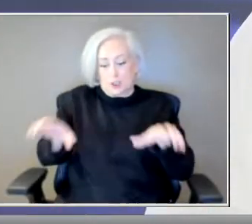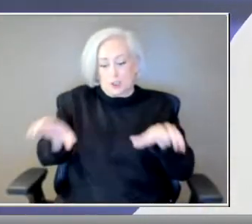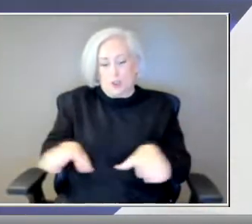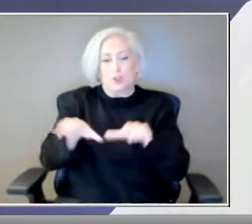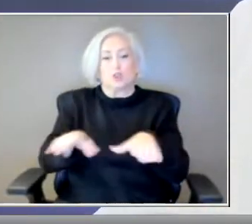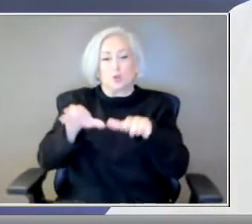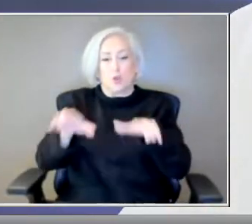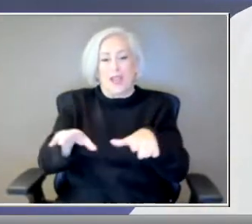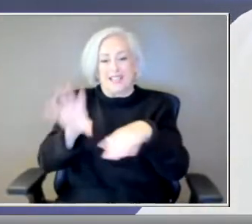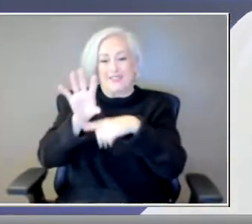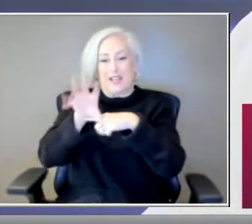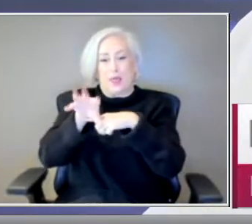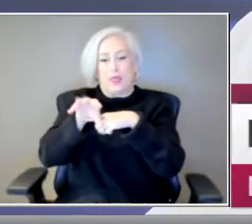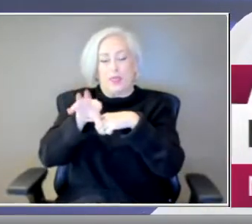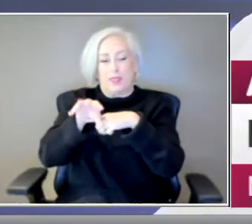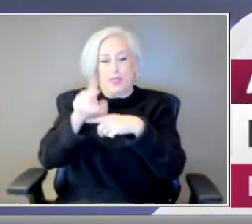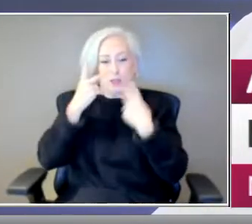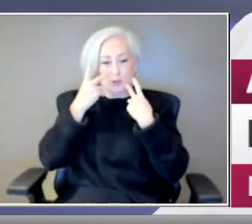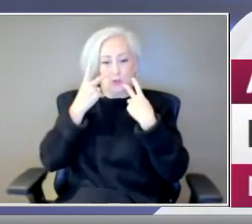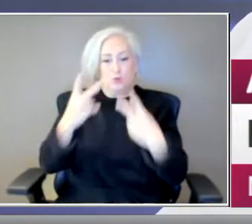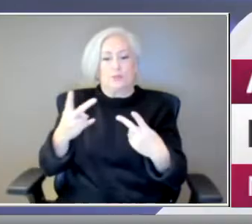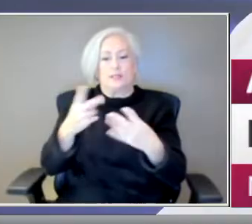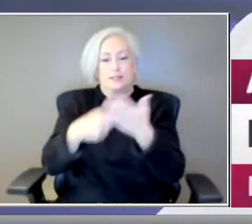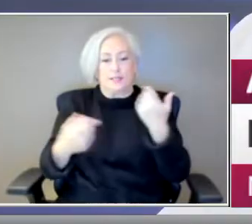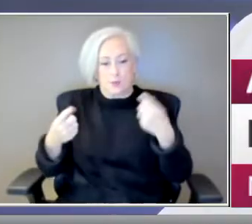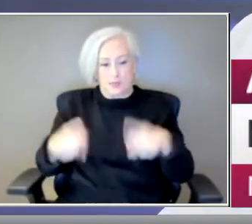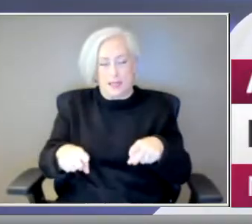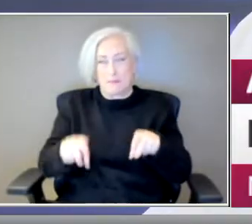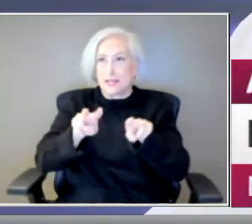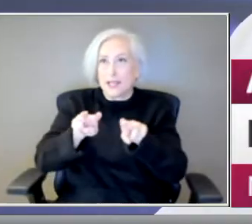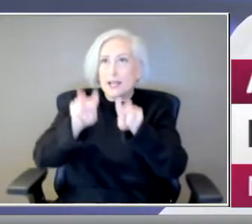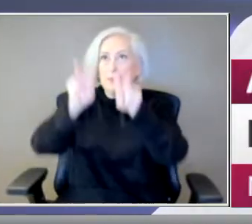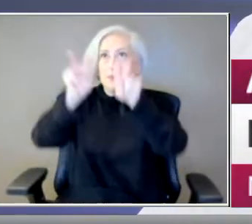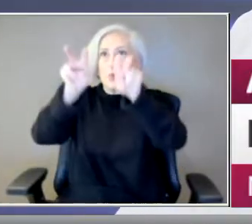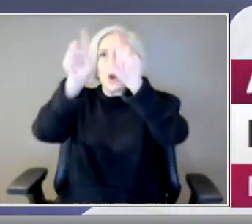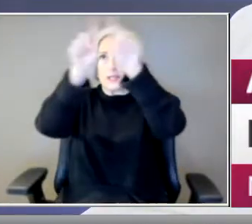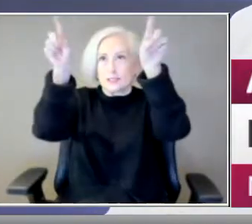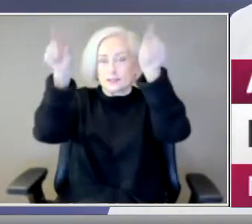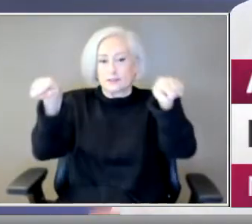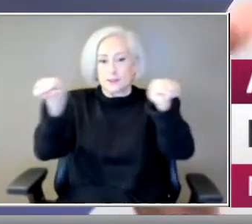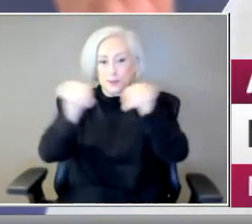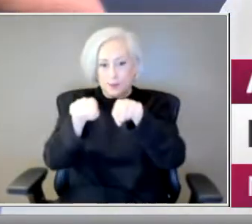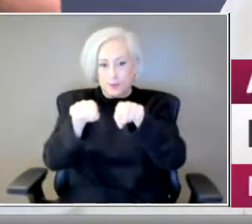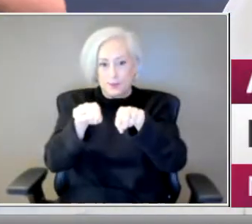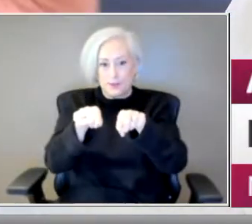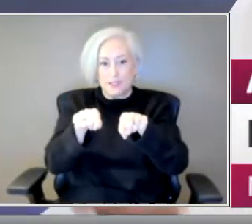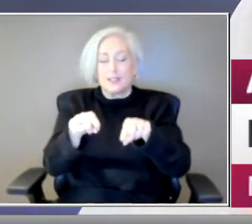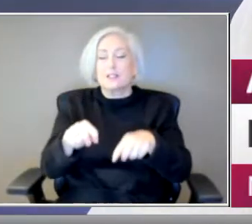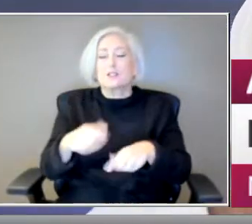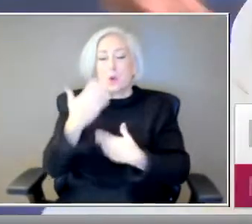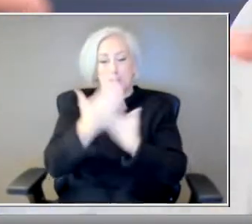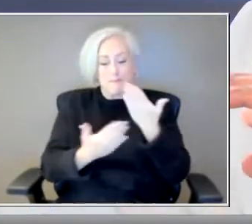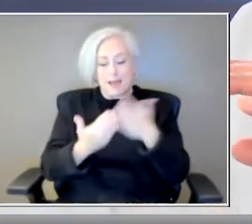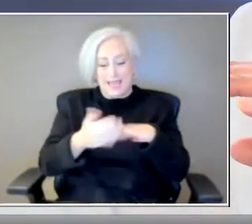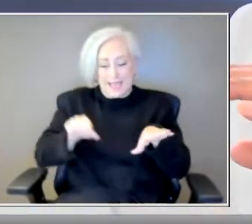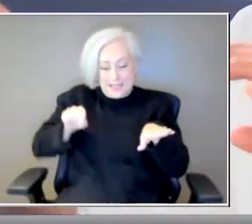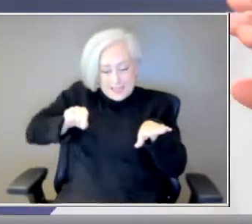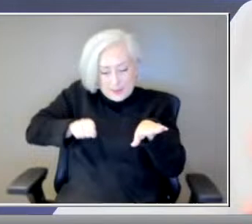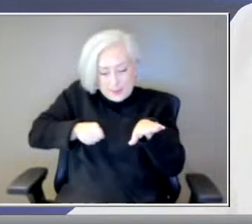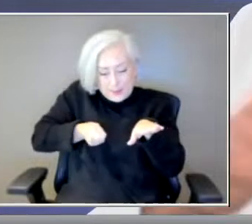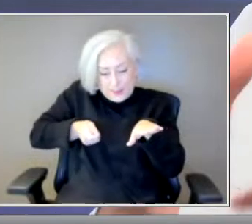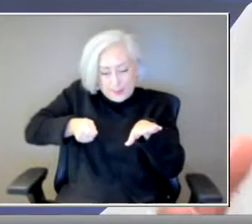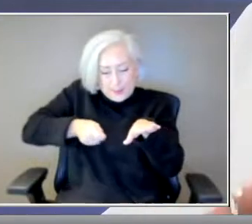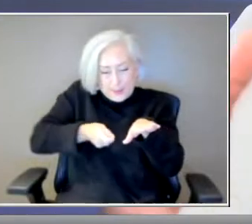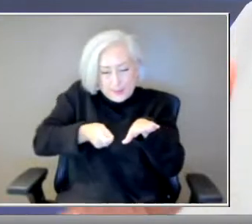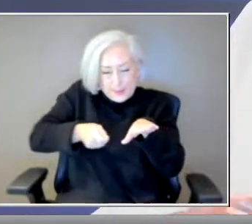going through. So I'm just, with little movements with my fingers, just guiding the wires, guiding the catheters, making sure it goes to the clot,